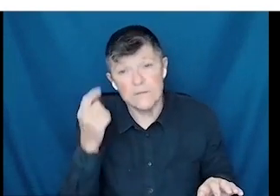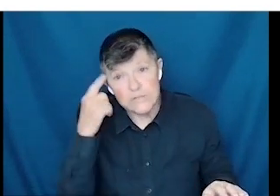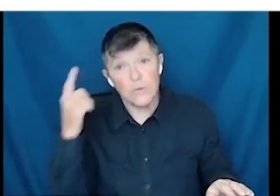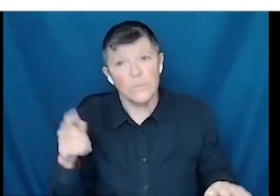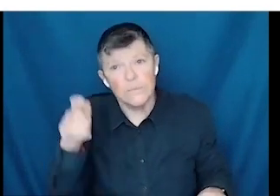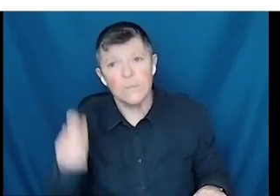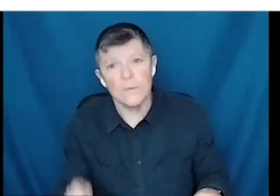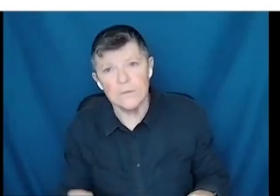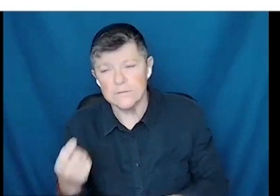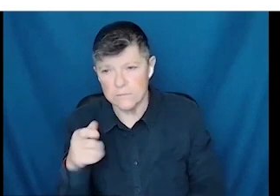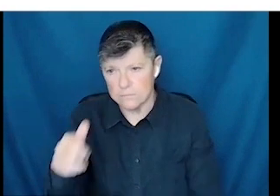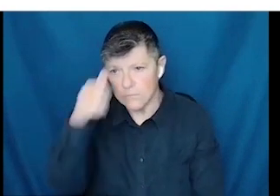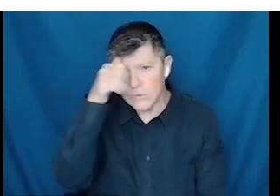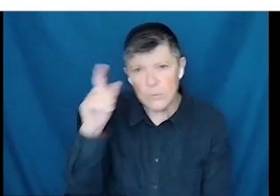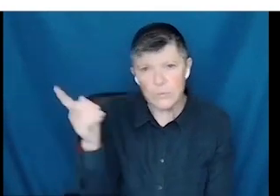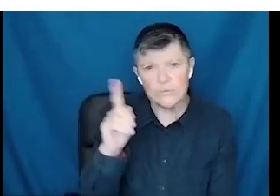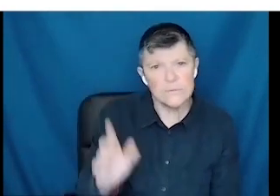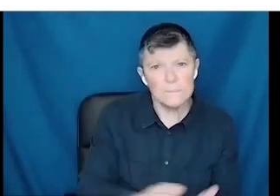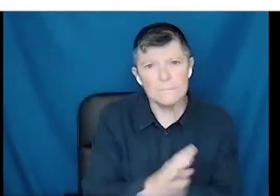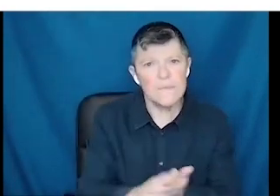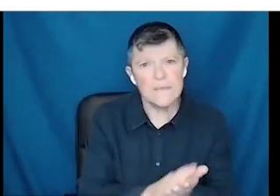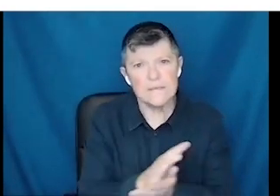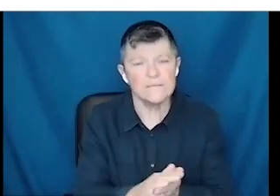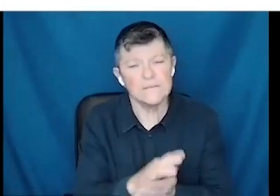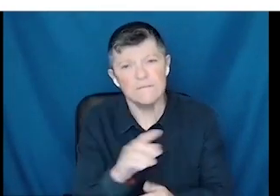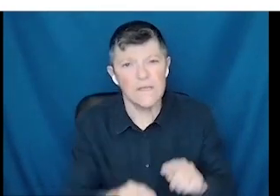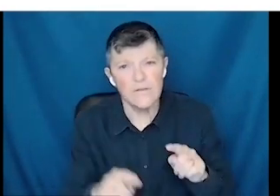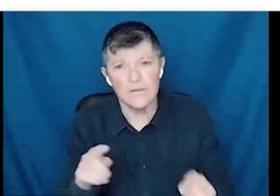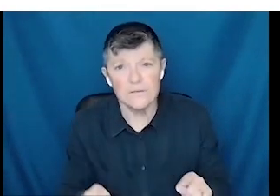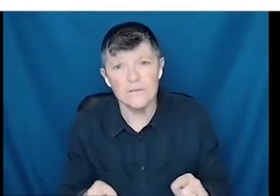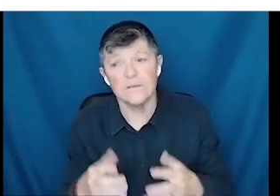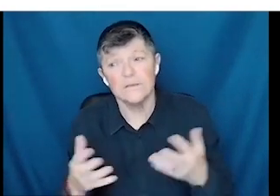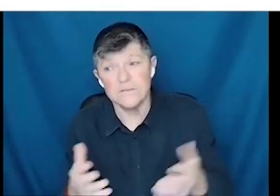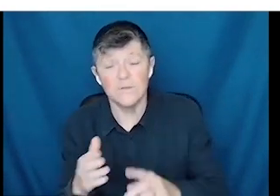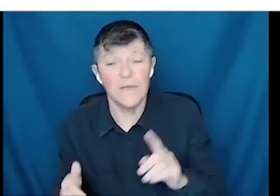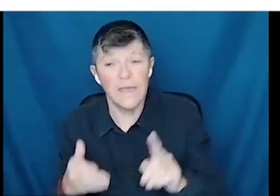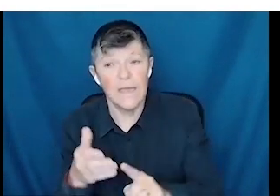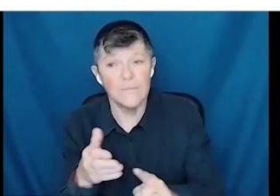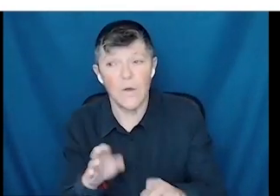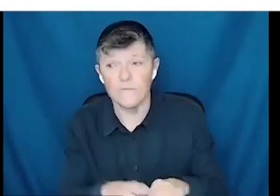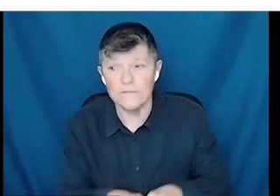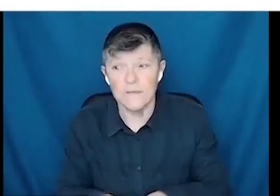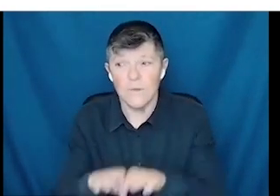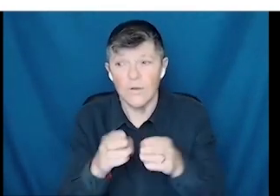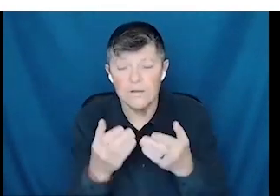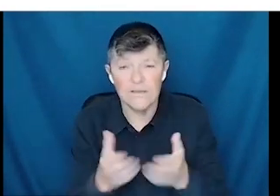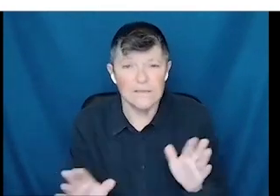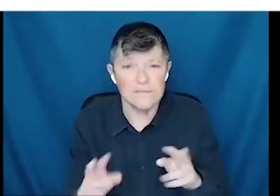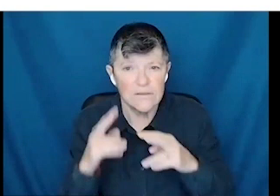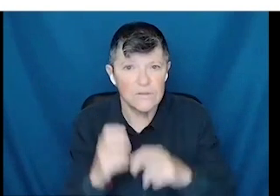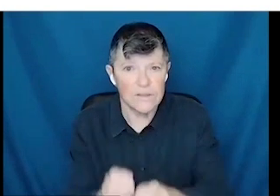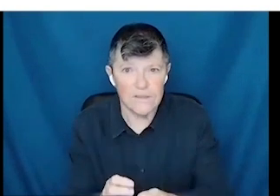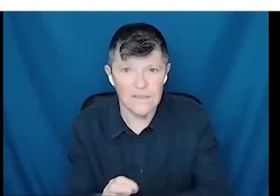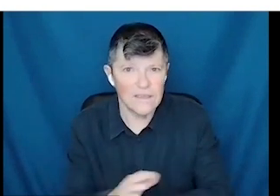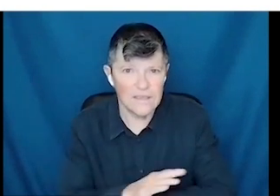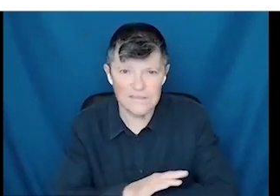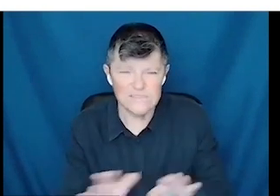is, which again, for the mission of democratizing research is not, it doesn't go, it's not